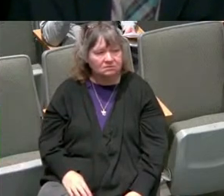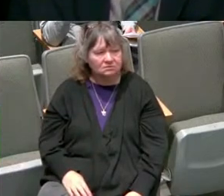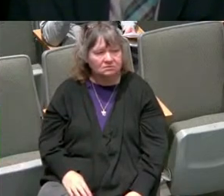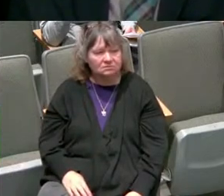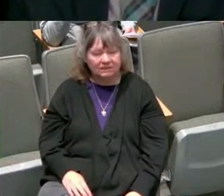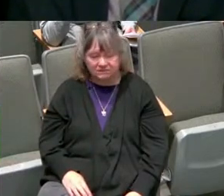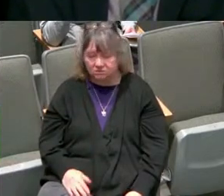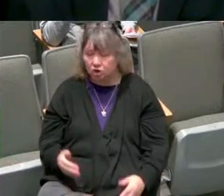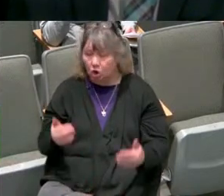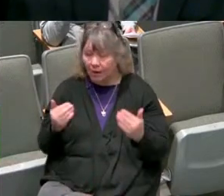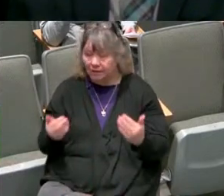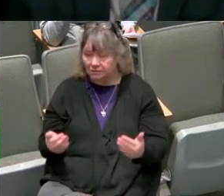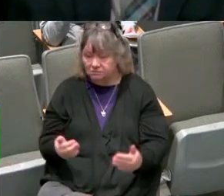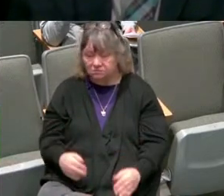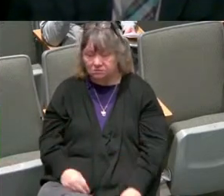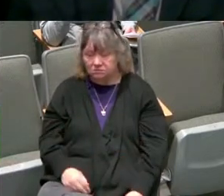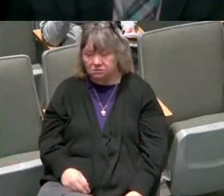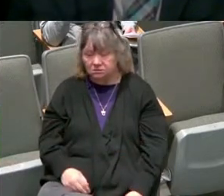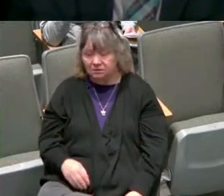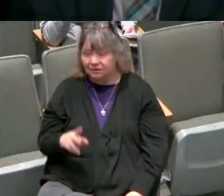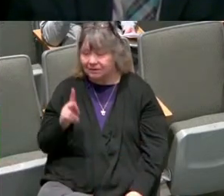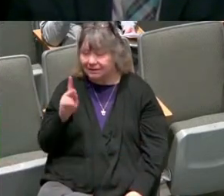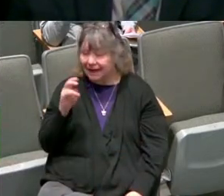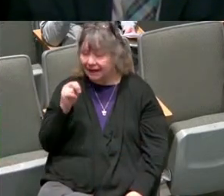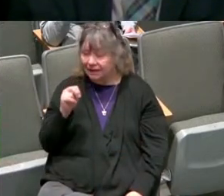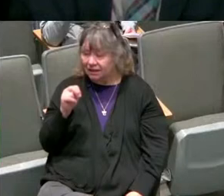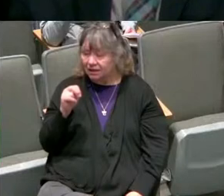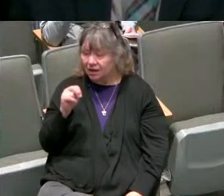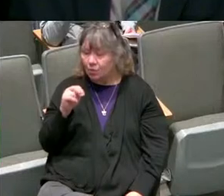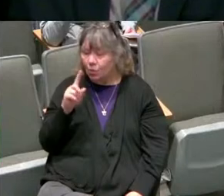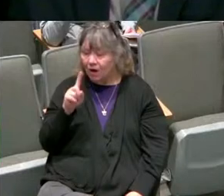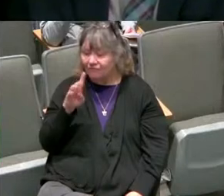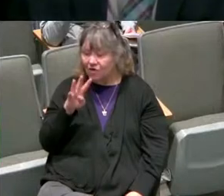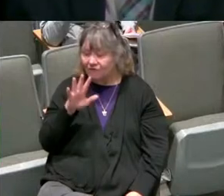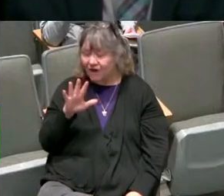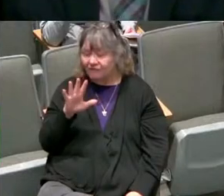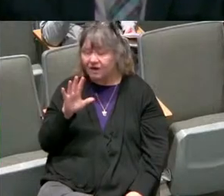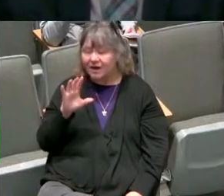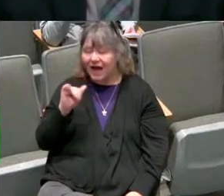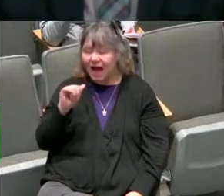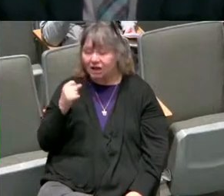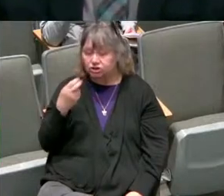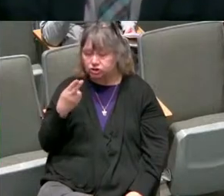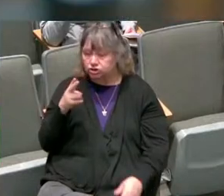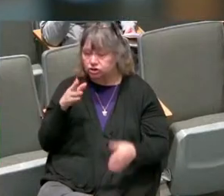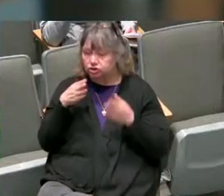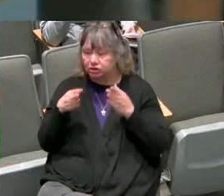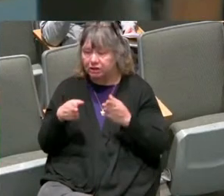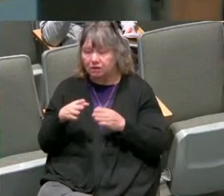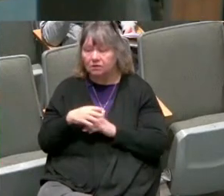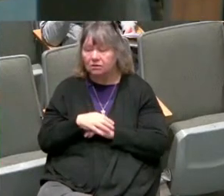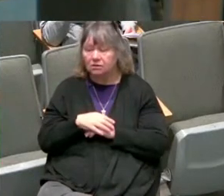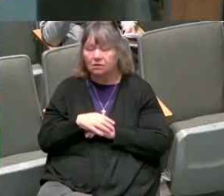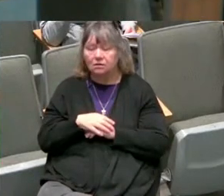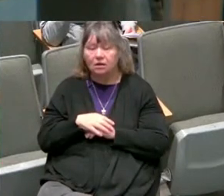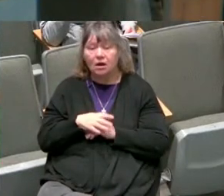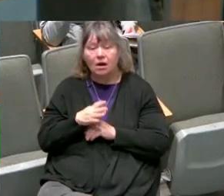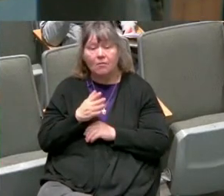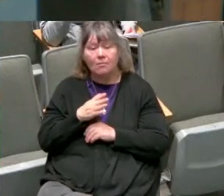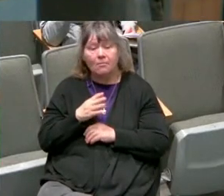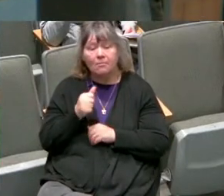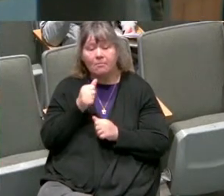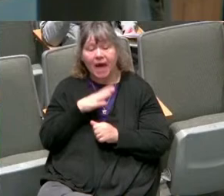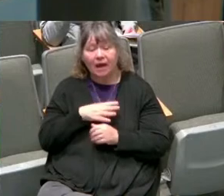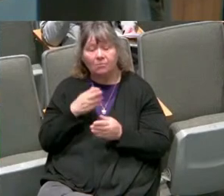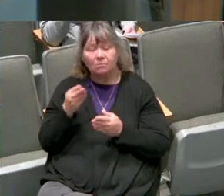yes go ahead Ken weissmantle 145 Ash Street matter moderator my question is